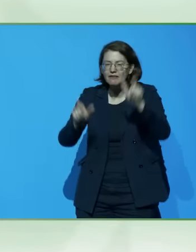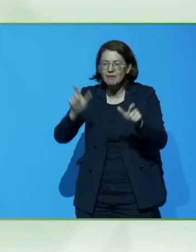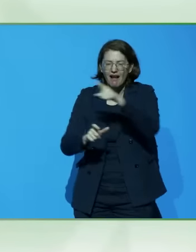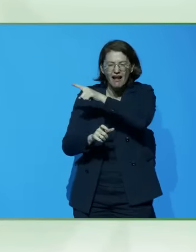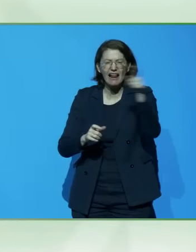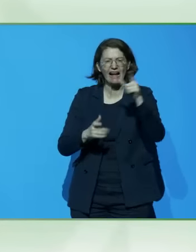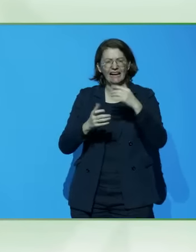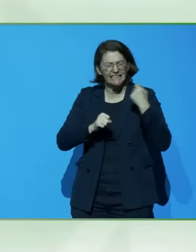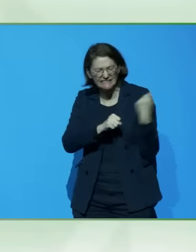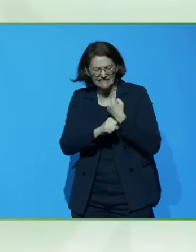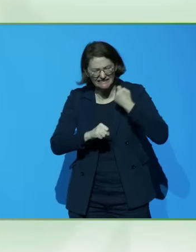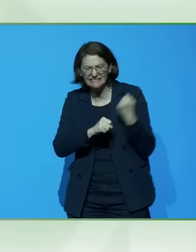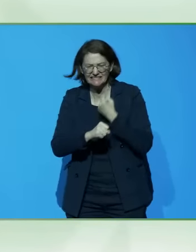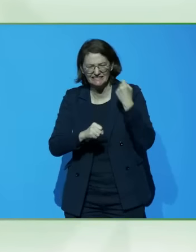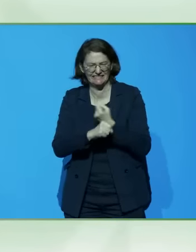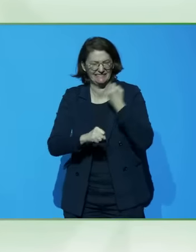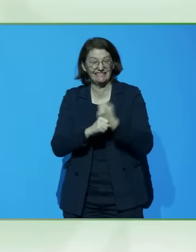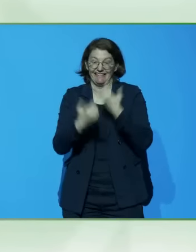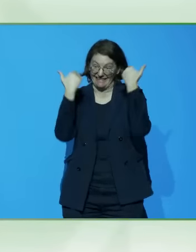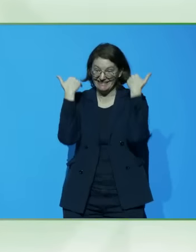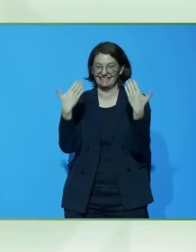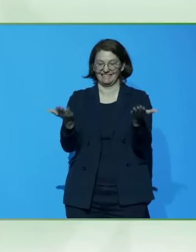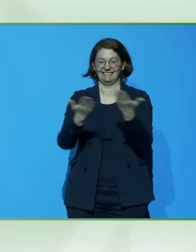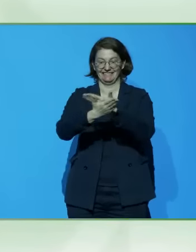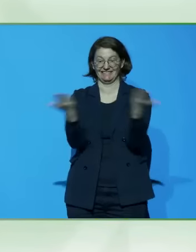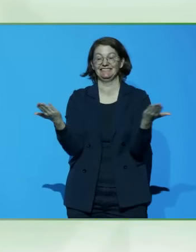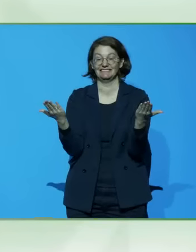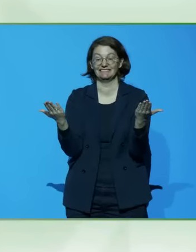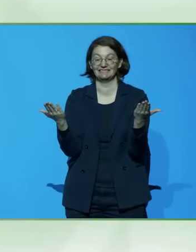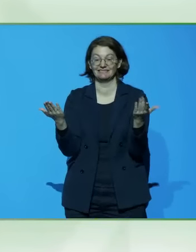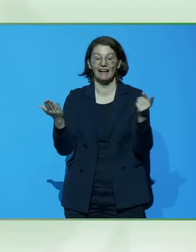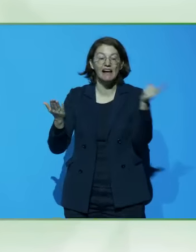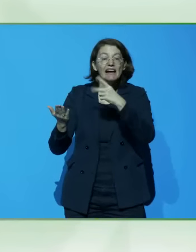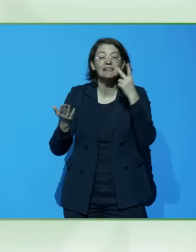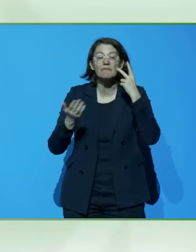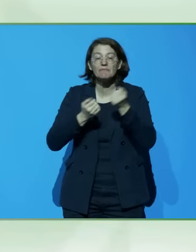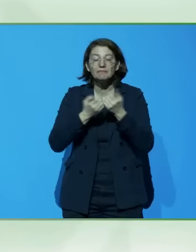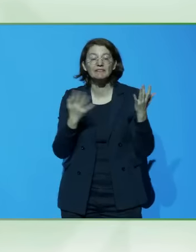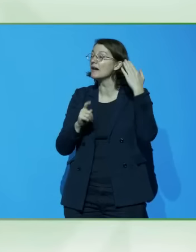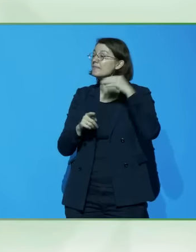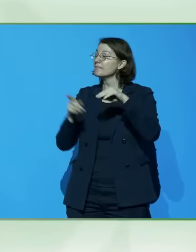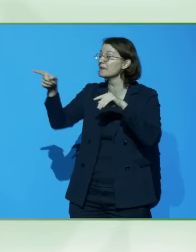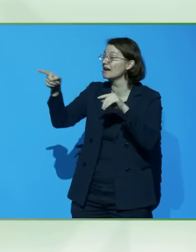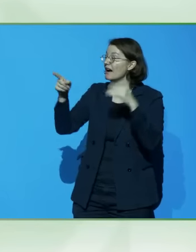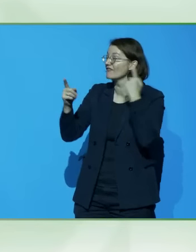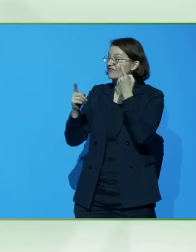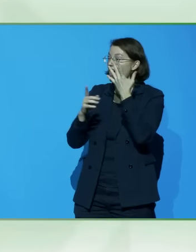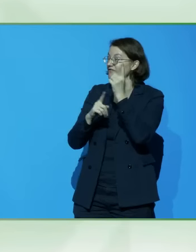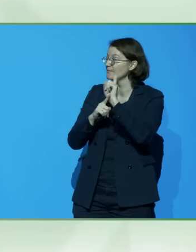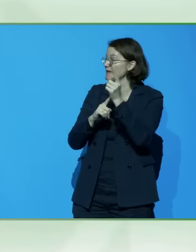stage. I just met her 5 minutes ago. Lana, please come on stage.